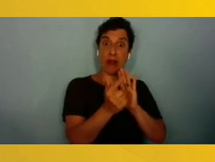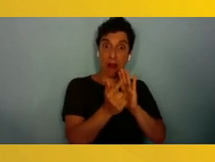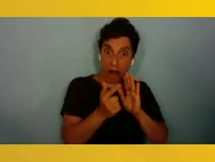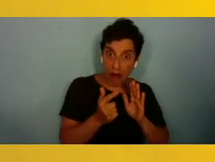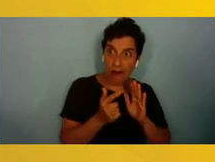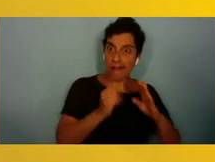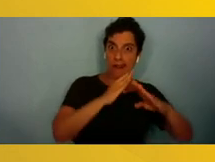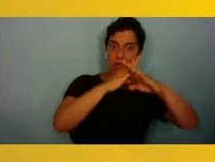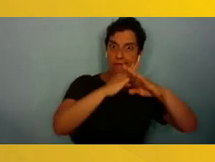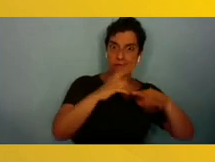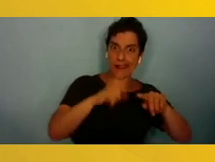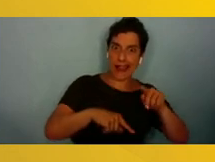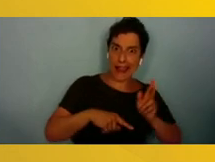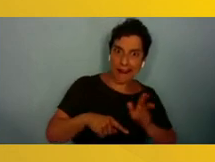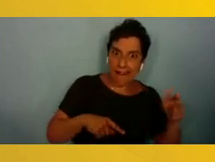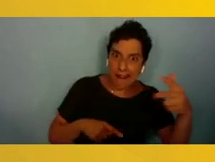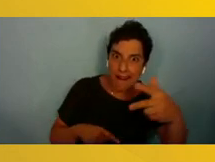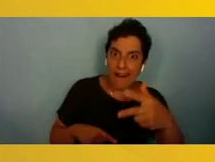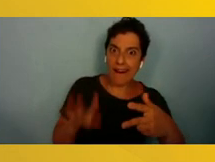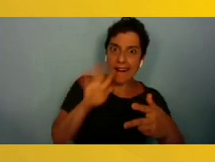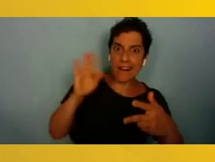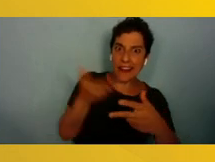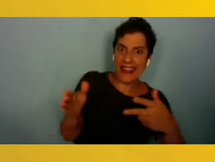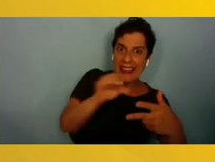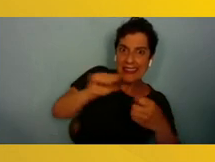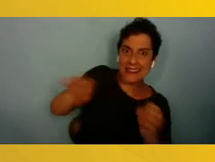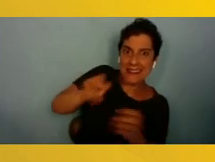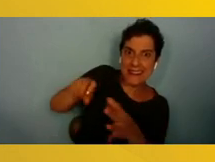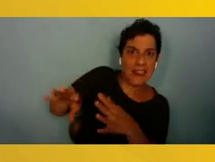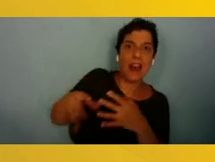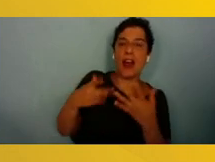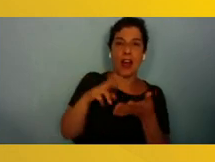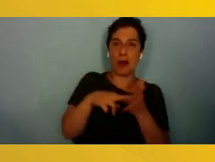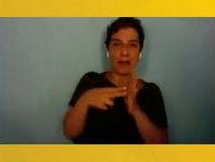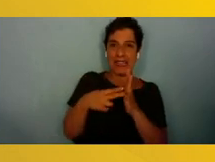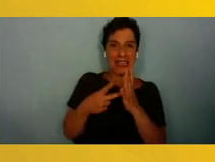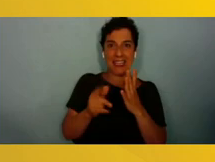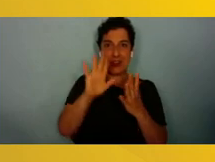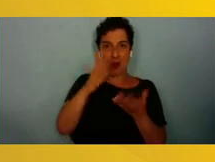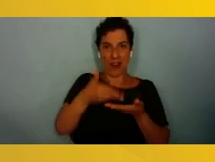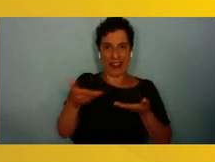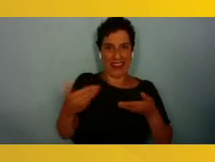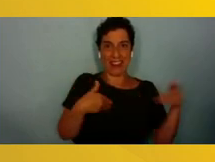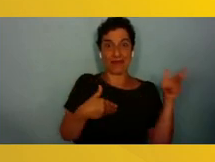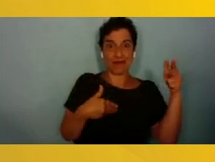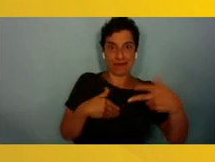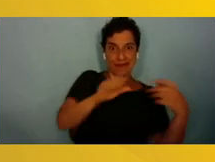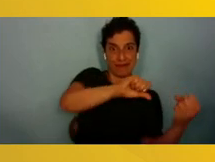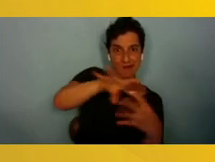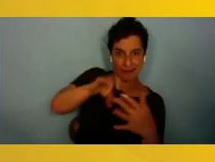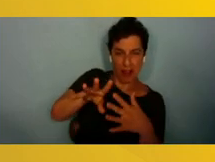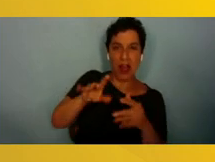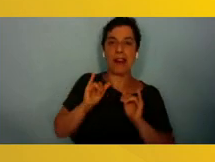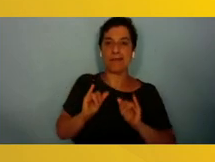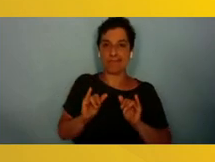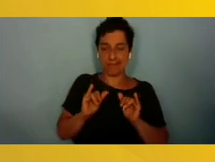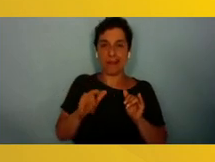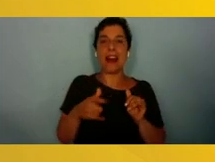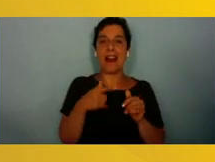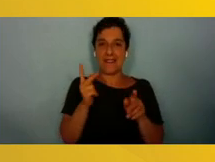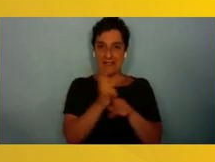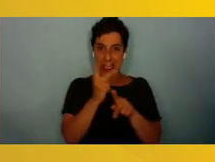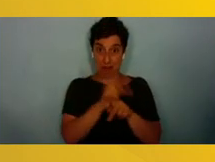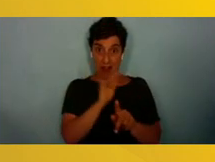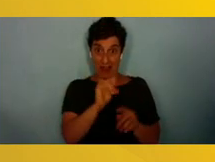the port, then you're gonna have trouble delivering all your goods. So they can see how their solution did.